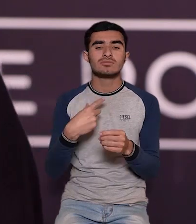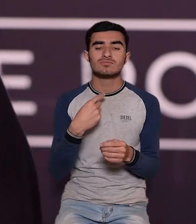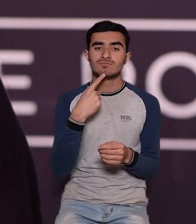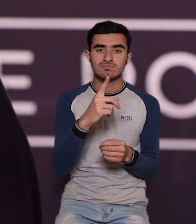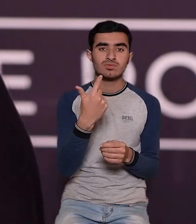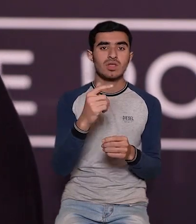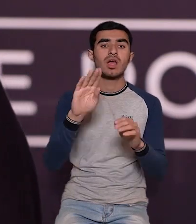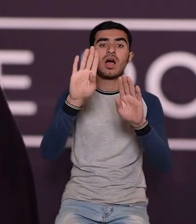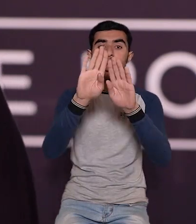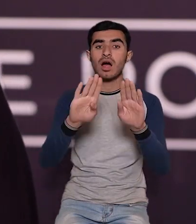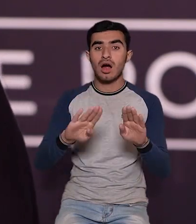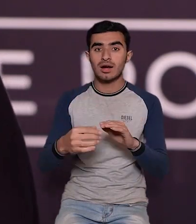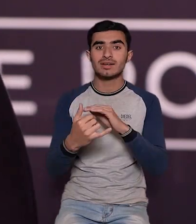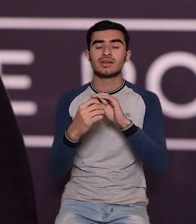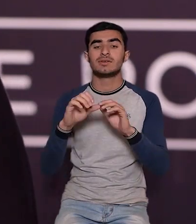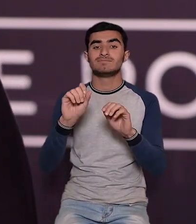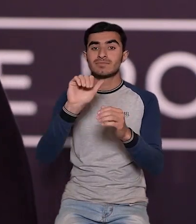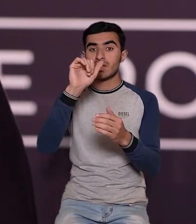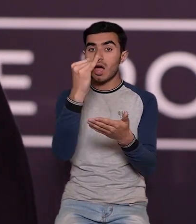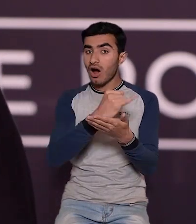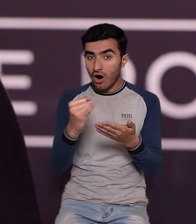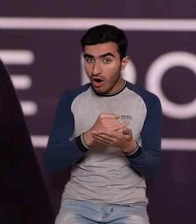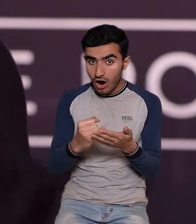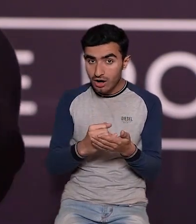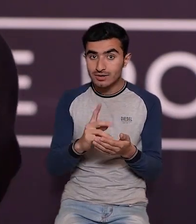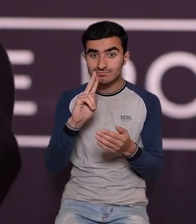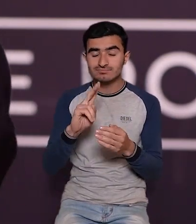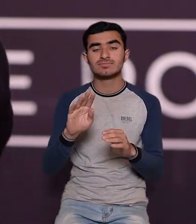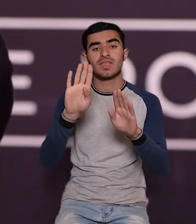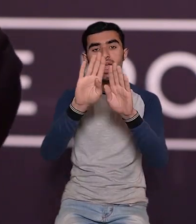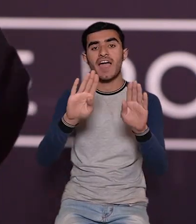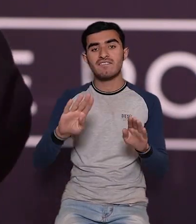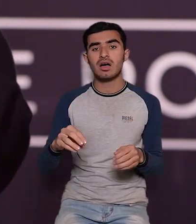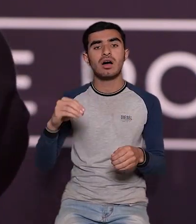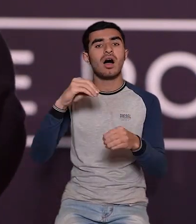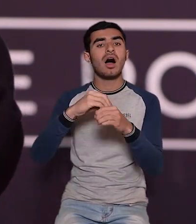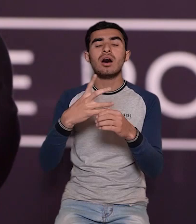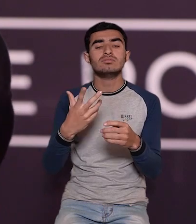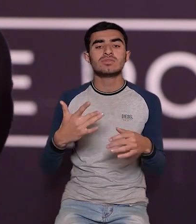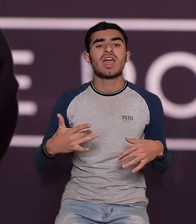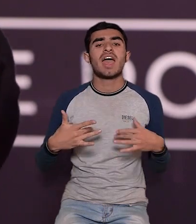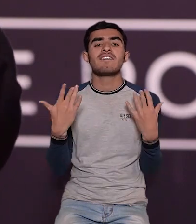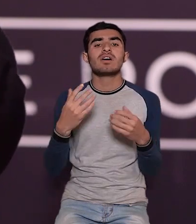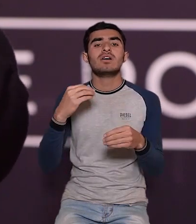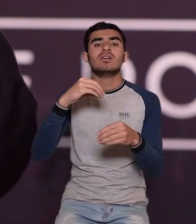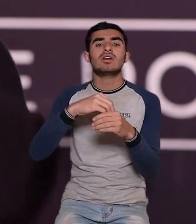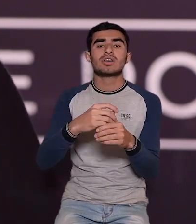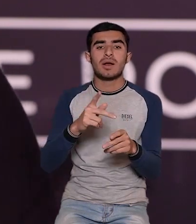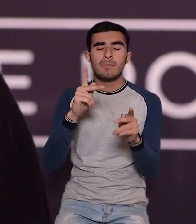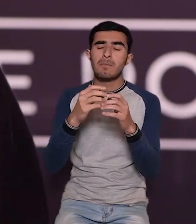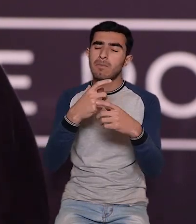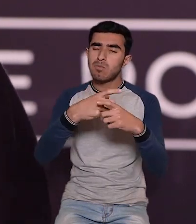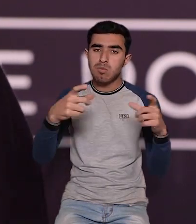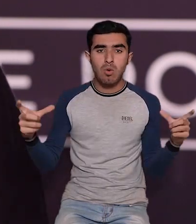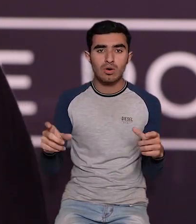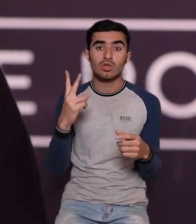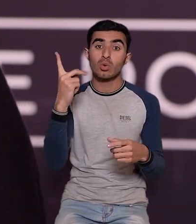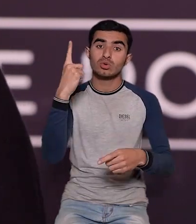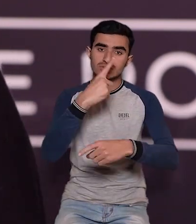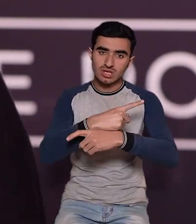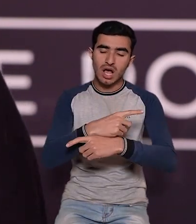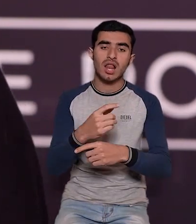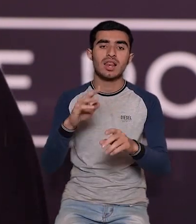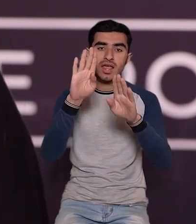A biennial is an art event that happens in a country every 2 years. It is one of the biggest art events that the country hosts.